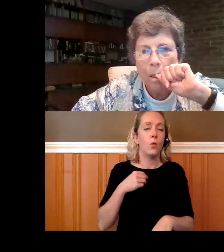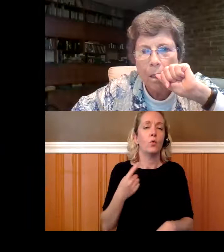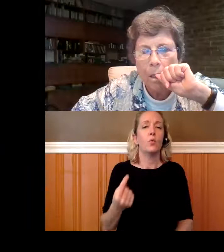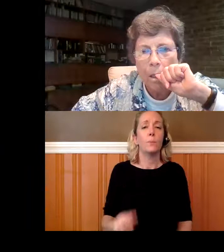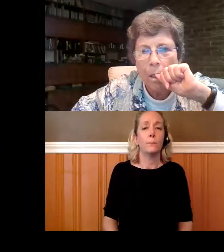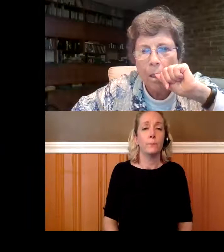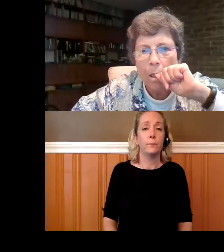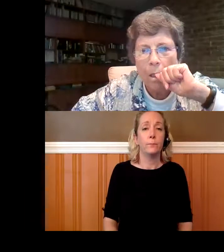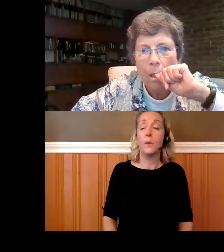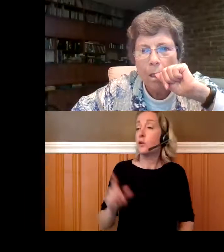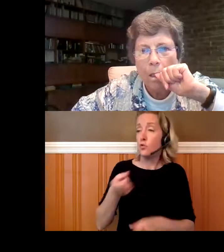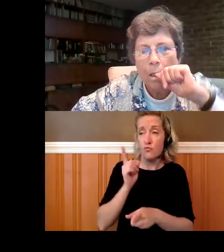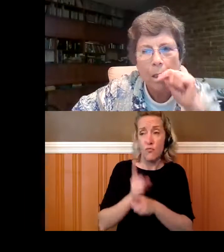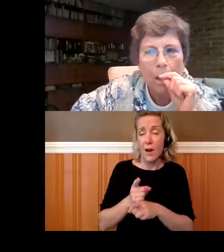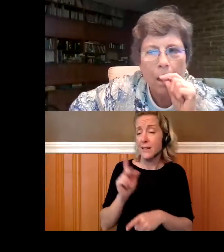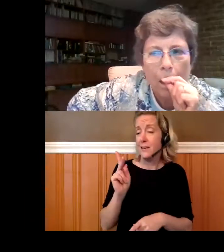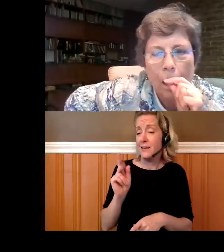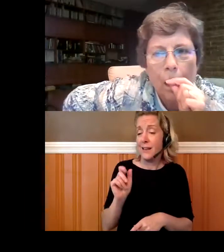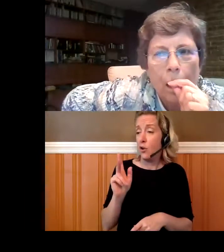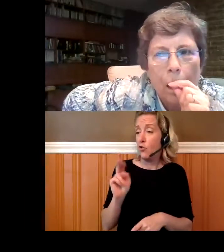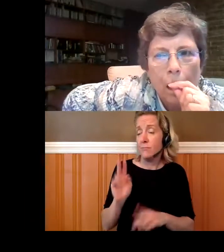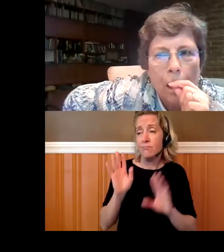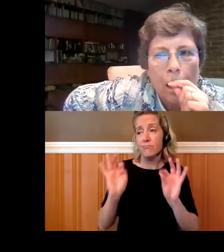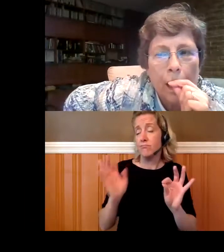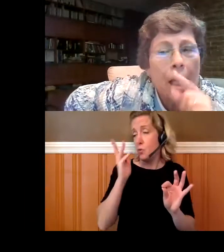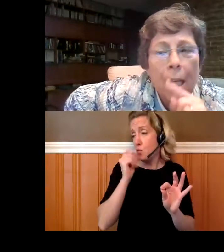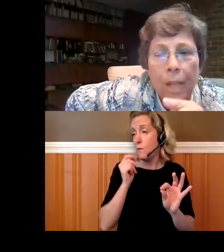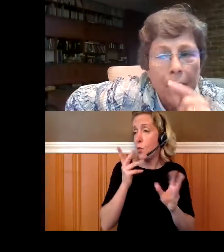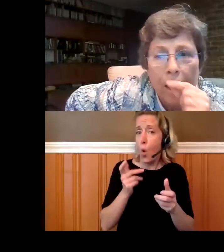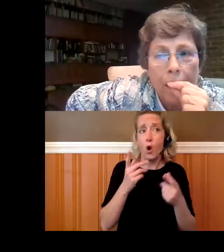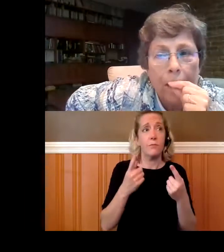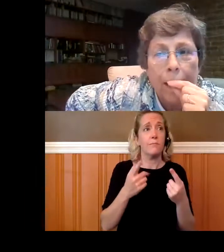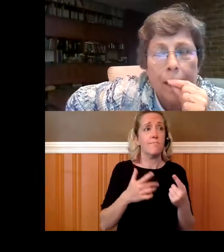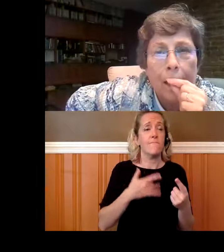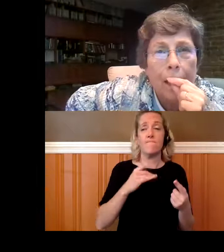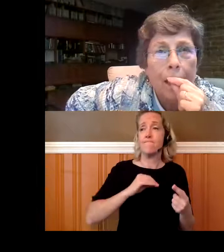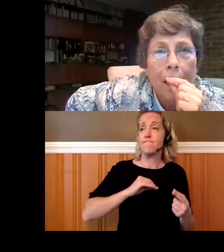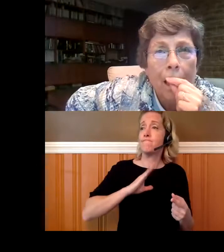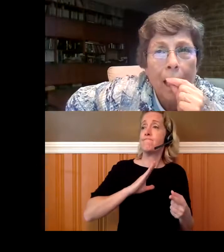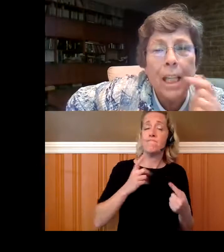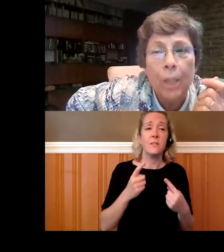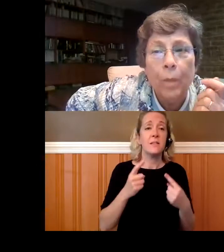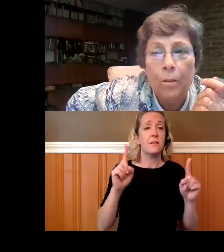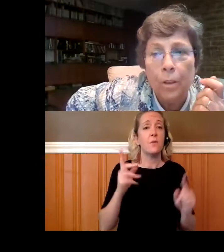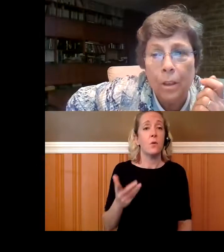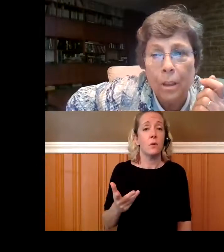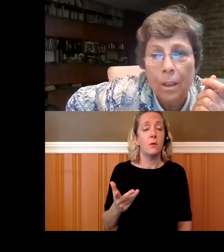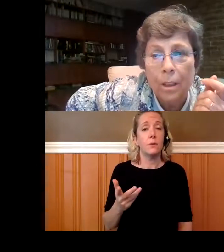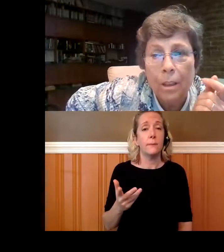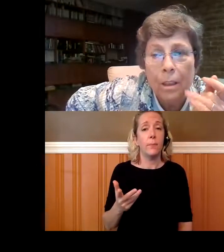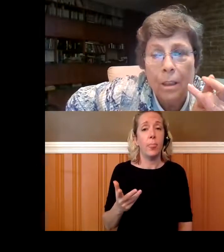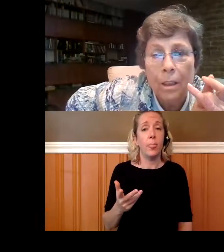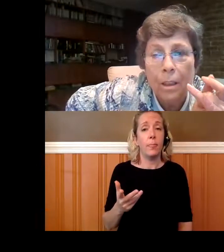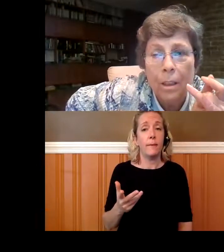Because I love that, Karen. That's actually beautiful. You want them to, well, first of all, you could find a place